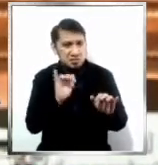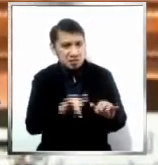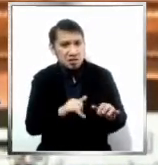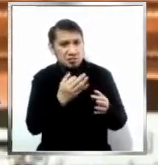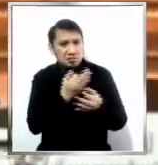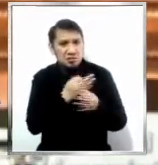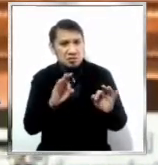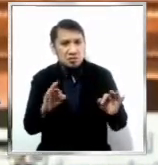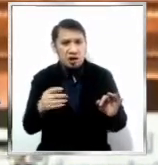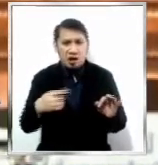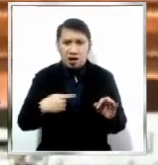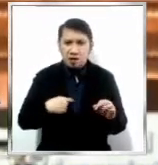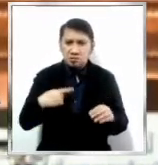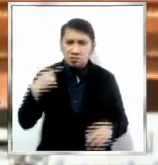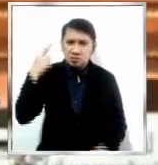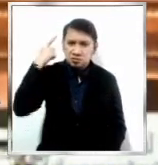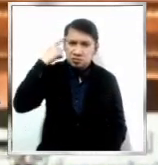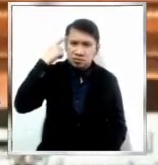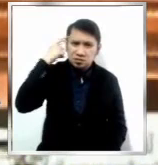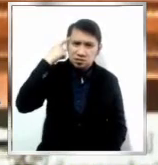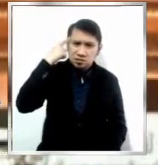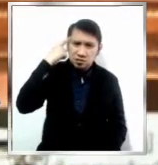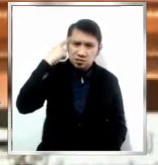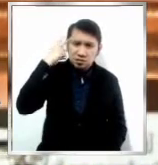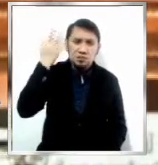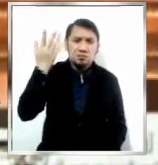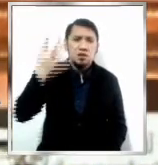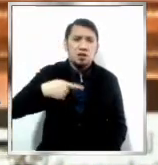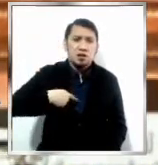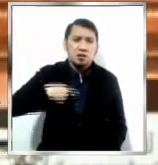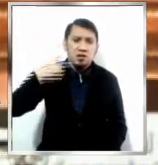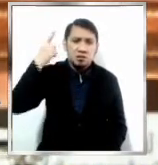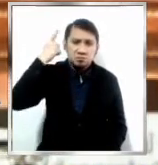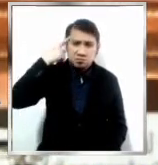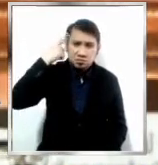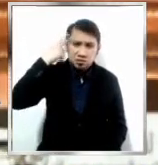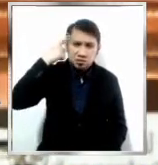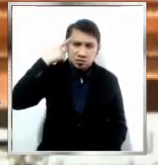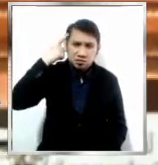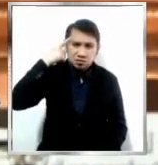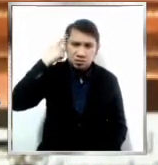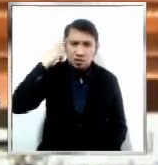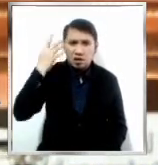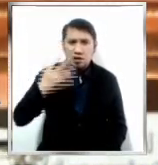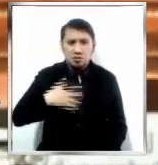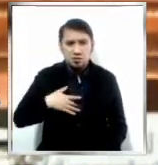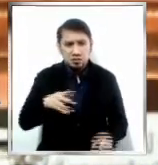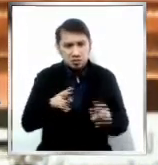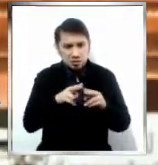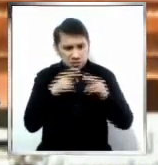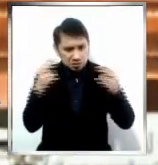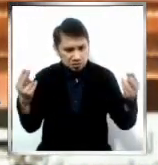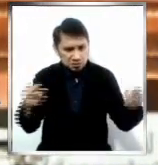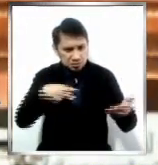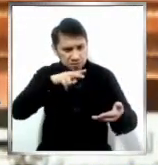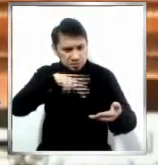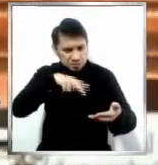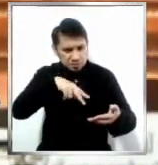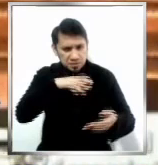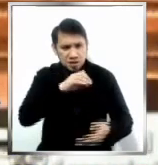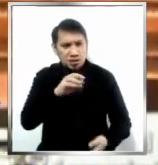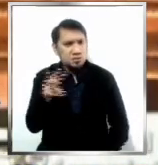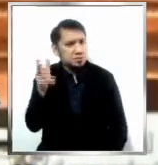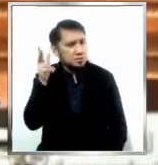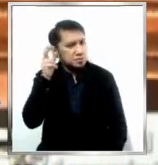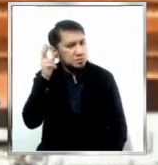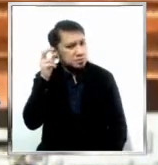ko, nakikinig lang ako sa yung sa newspaper pati sa radyo. Sabi